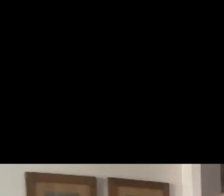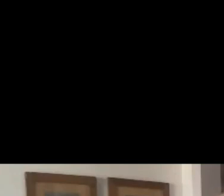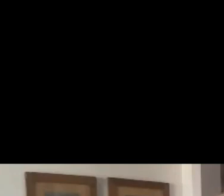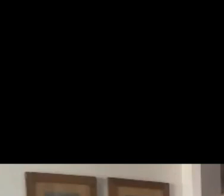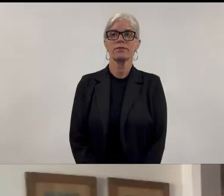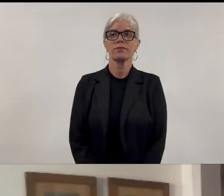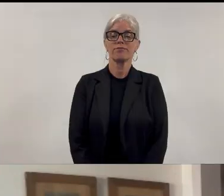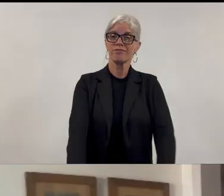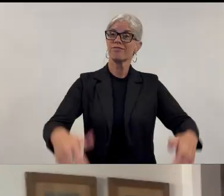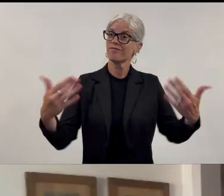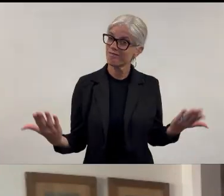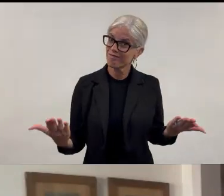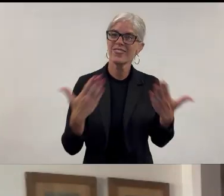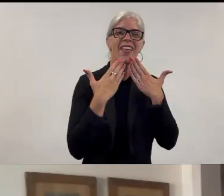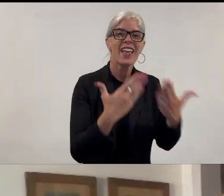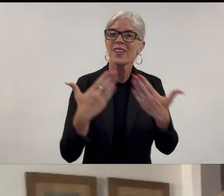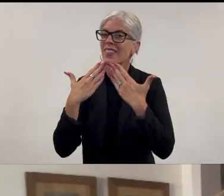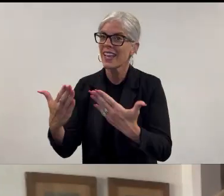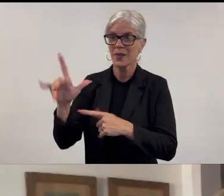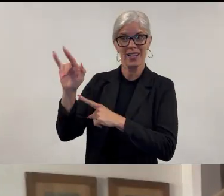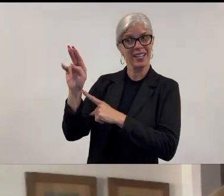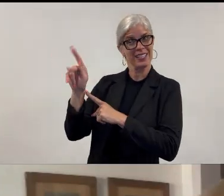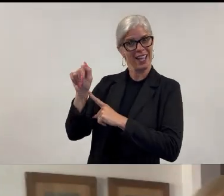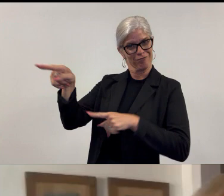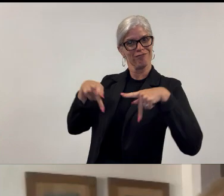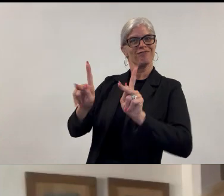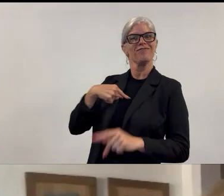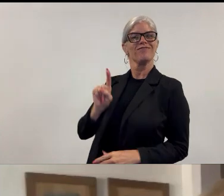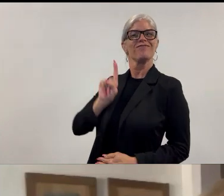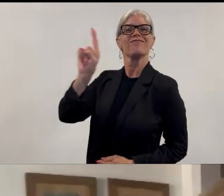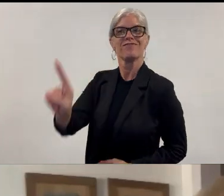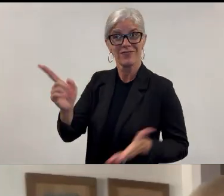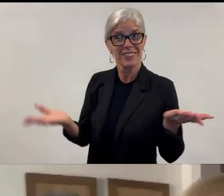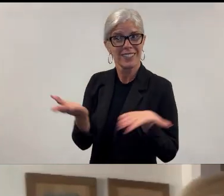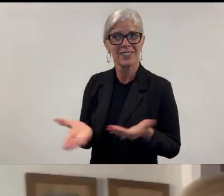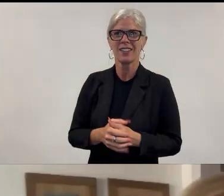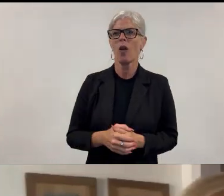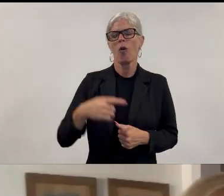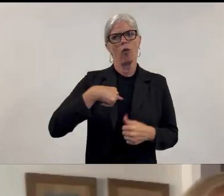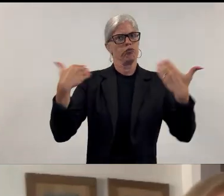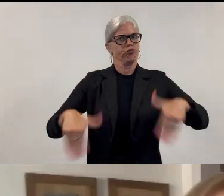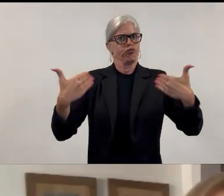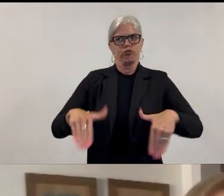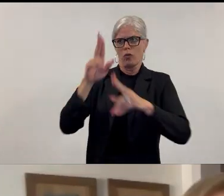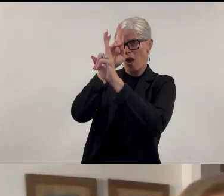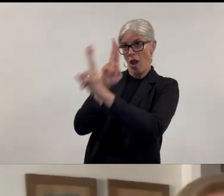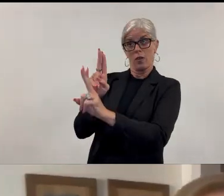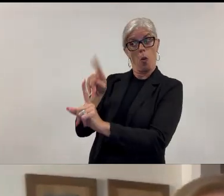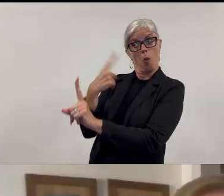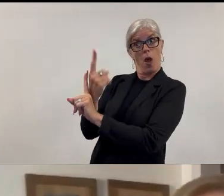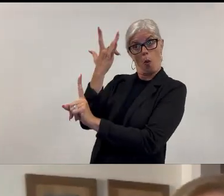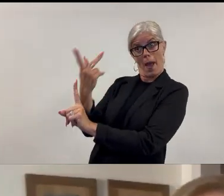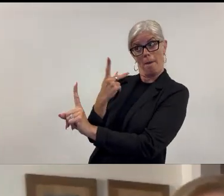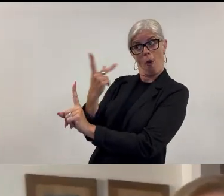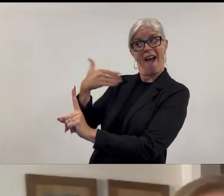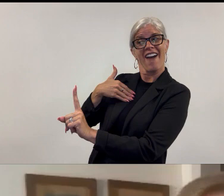welcome. Well, thank you, Linda, for having me. I am really, truly honored, not only because we have